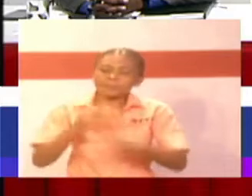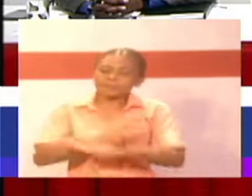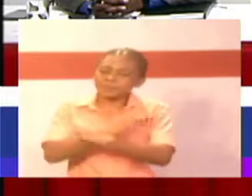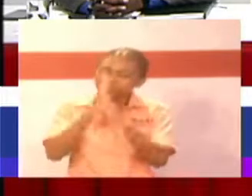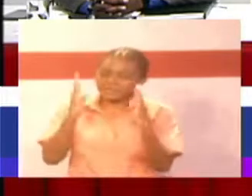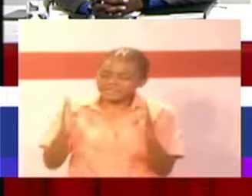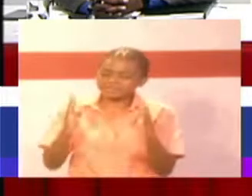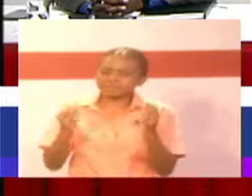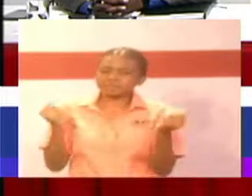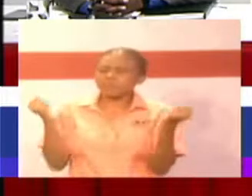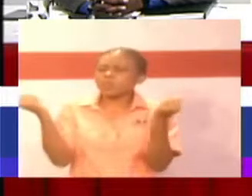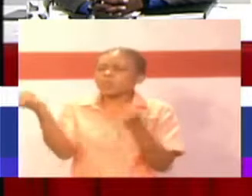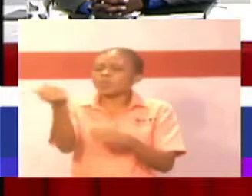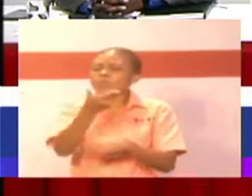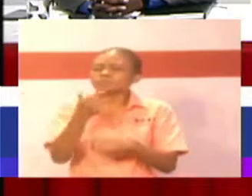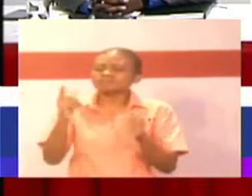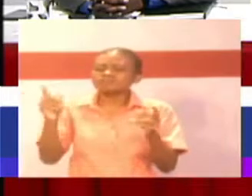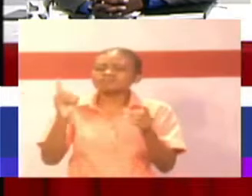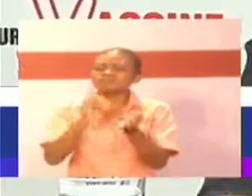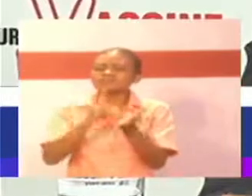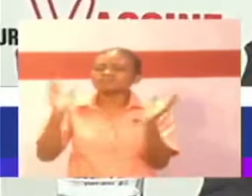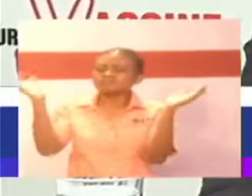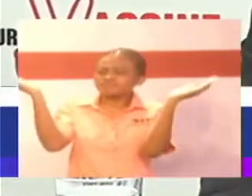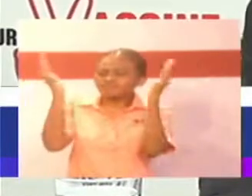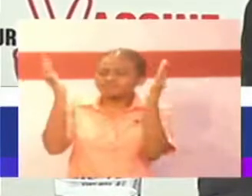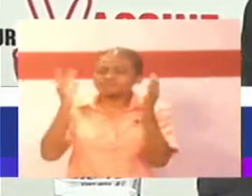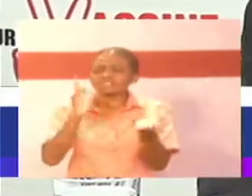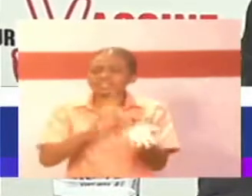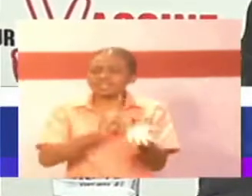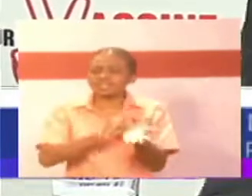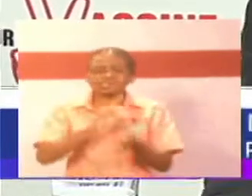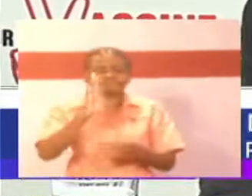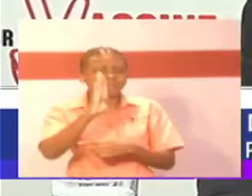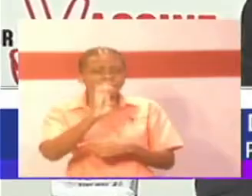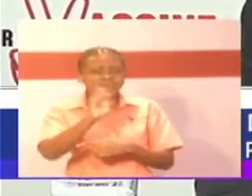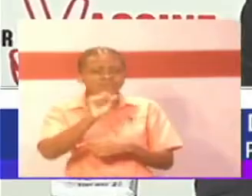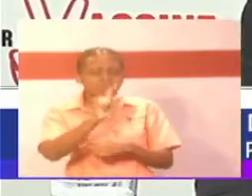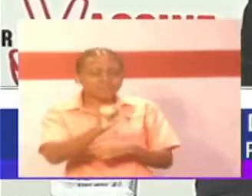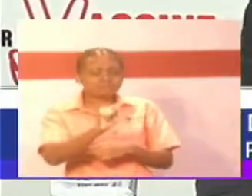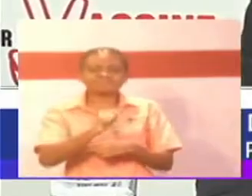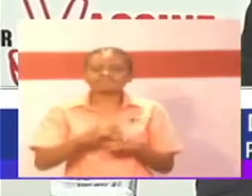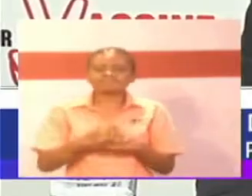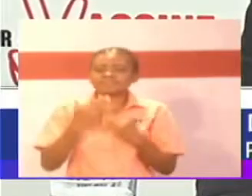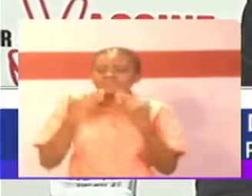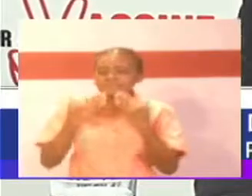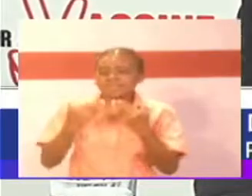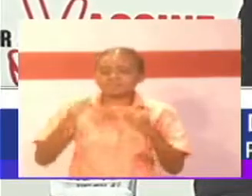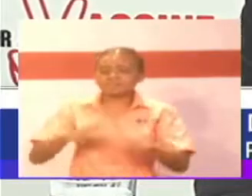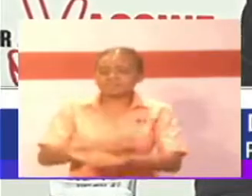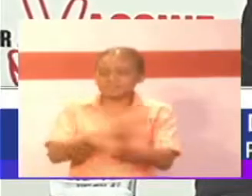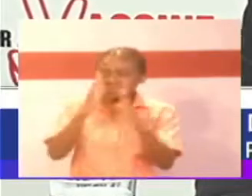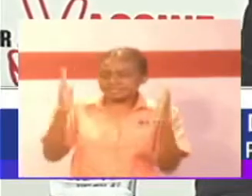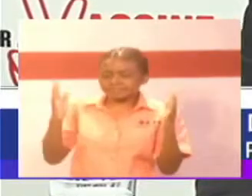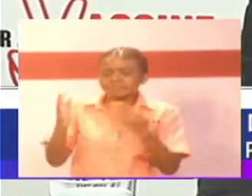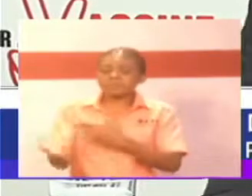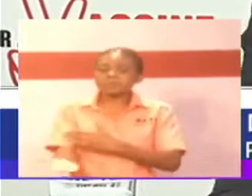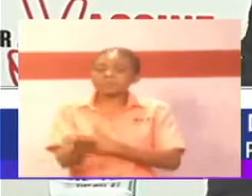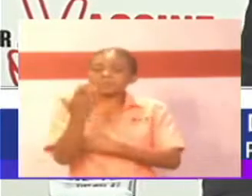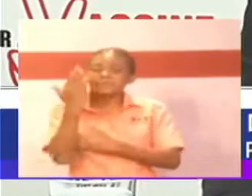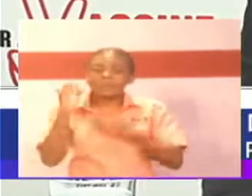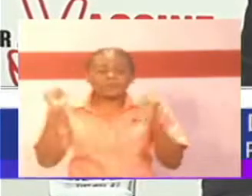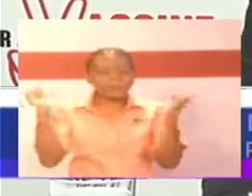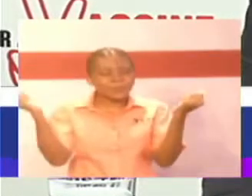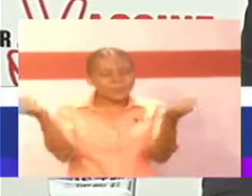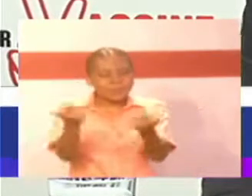Hines and Dr. Alana Best from the Eastern RHA. Good morning to all members of the media. Good morning to